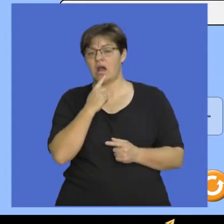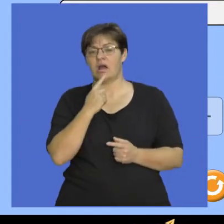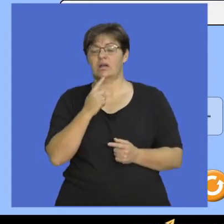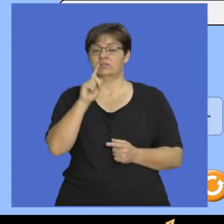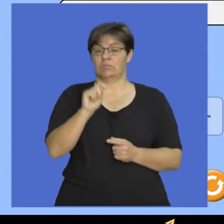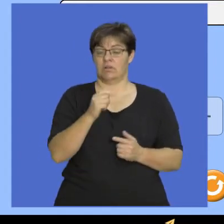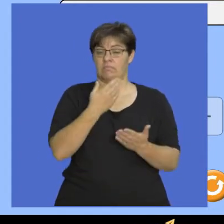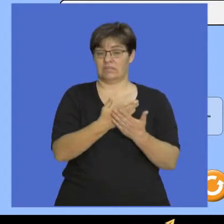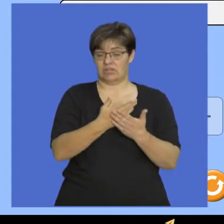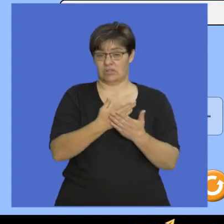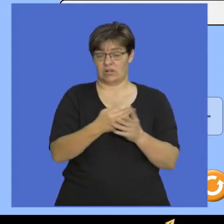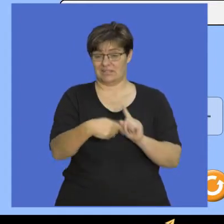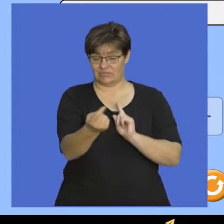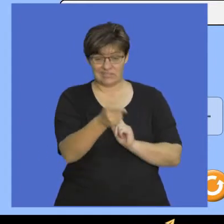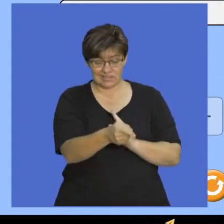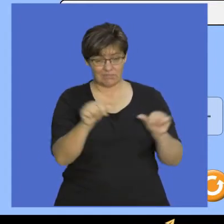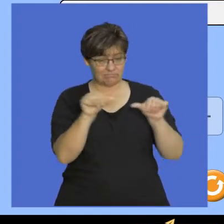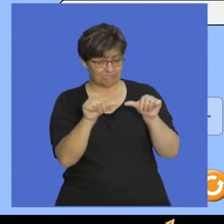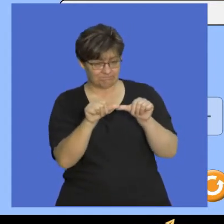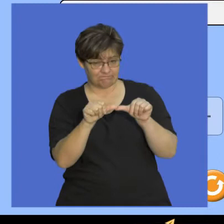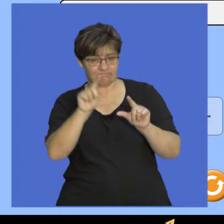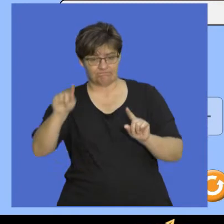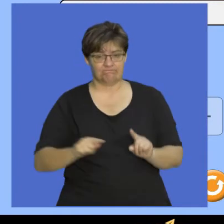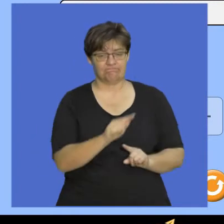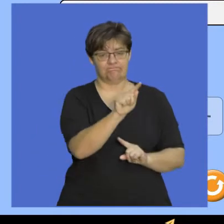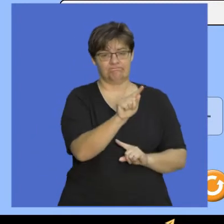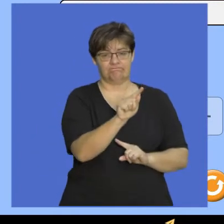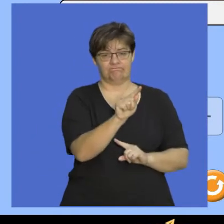terminal potential difference, would actually go to the